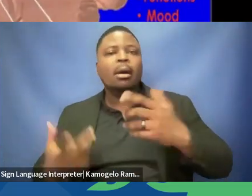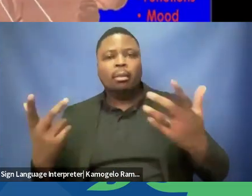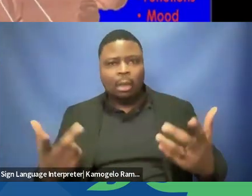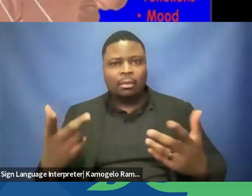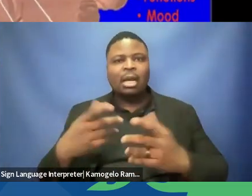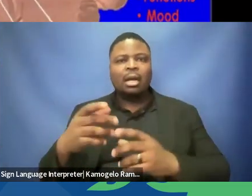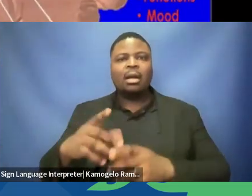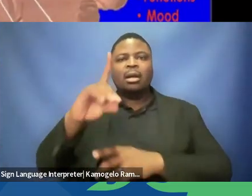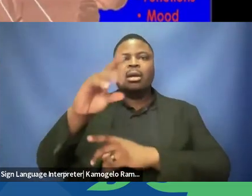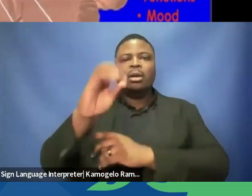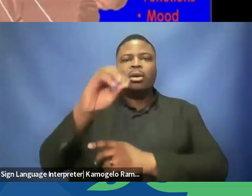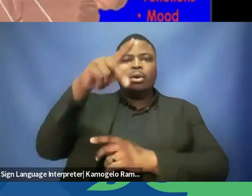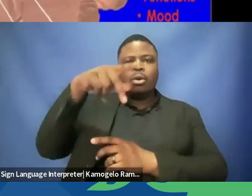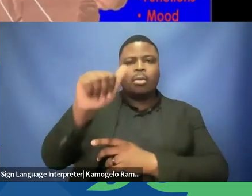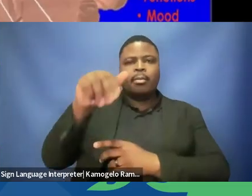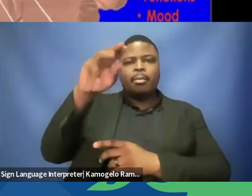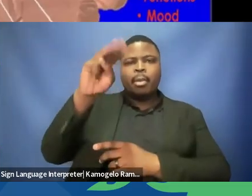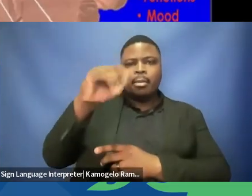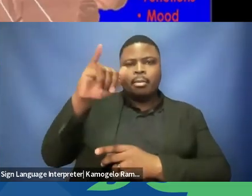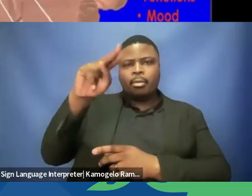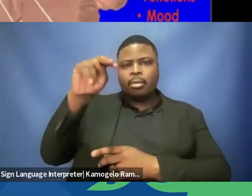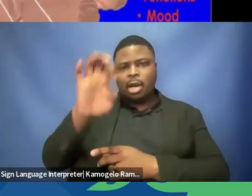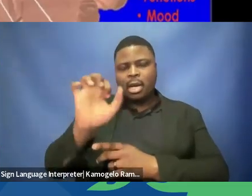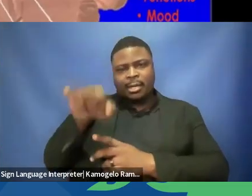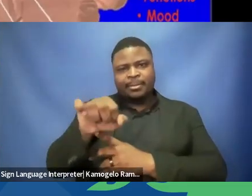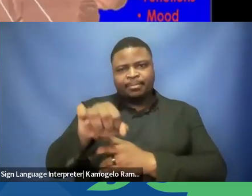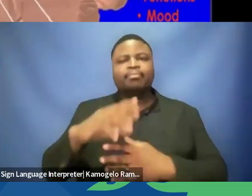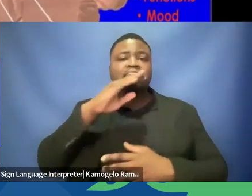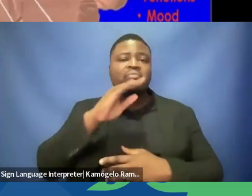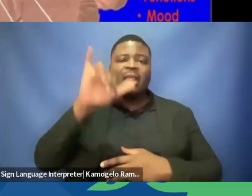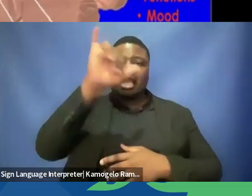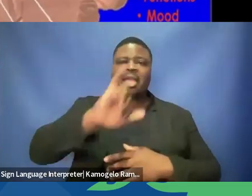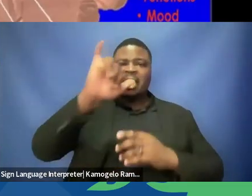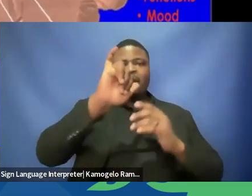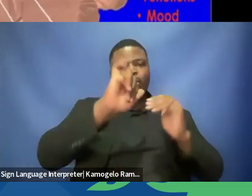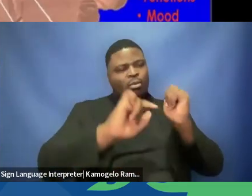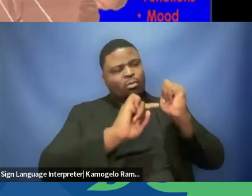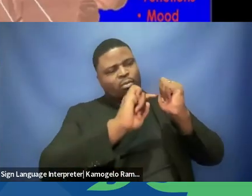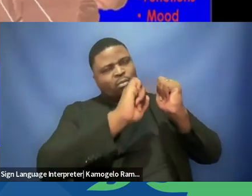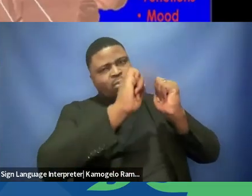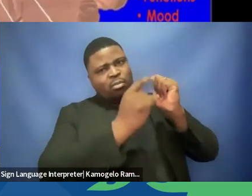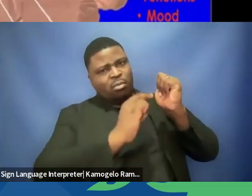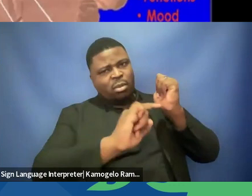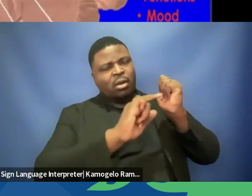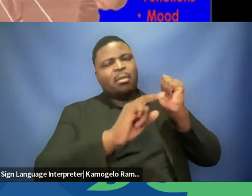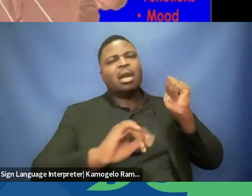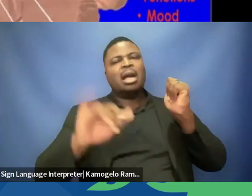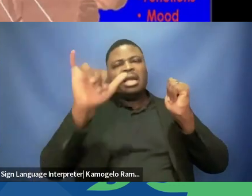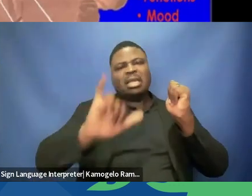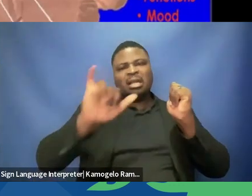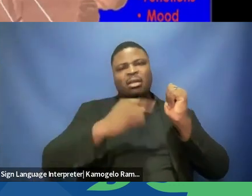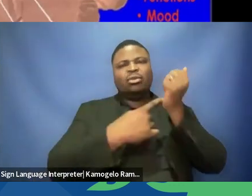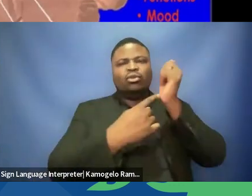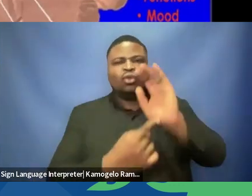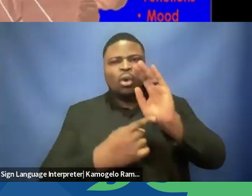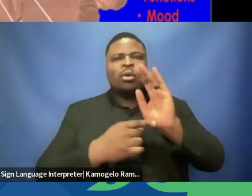brain. The yellow shows us the dopamine, and the red shows us about serotonin. What are the functions